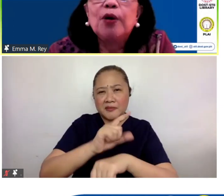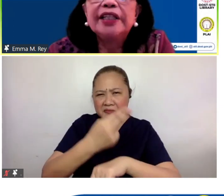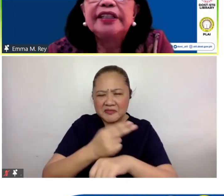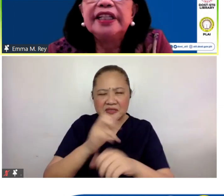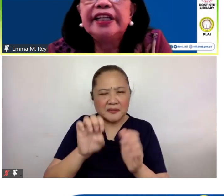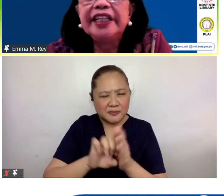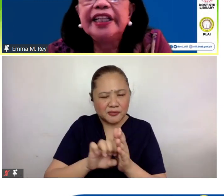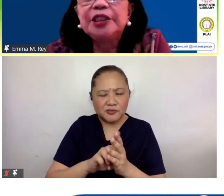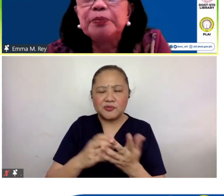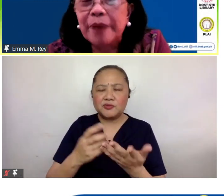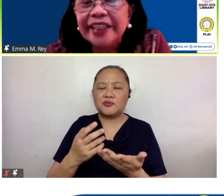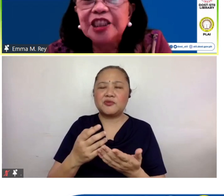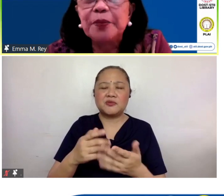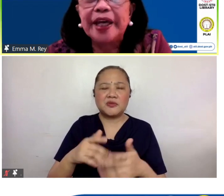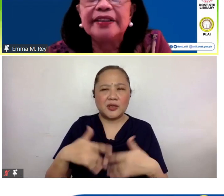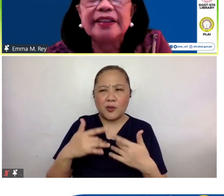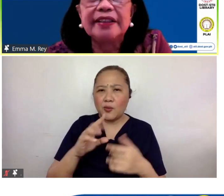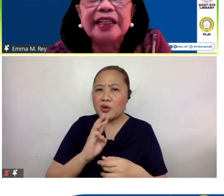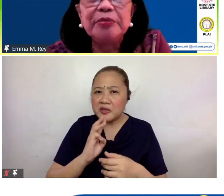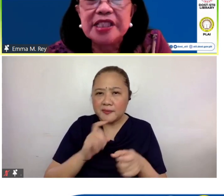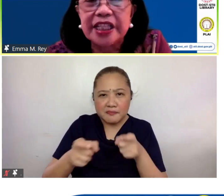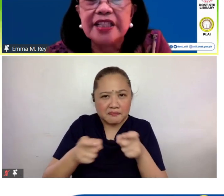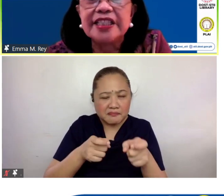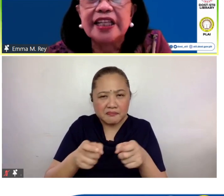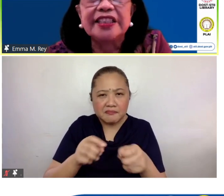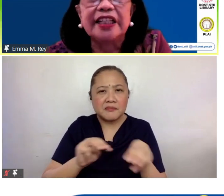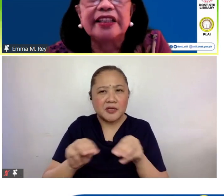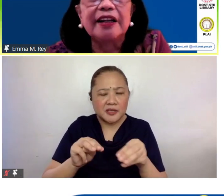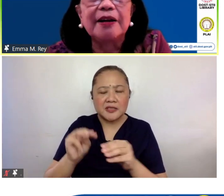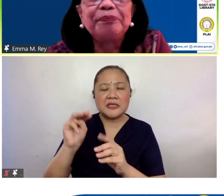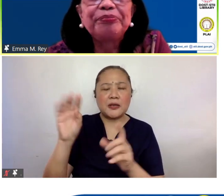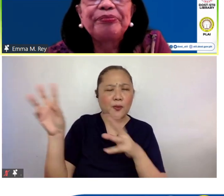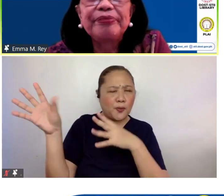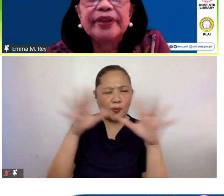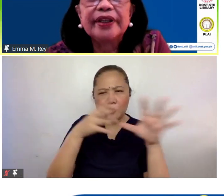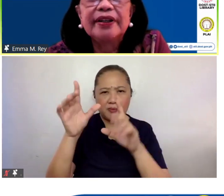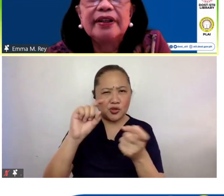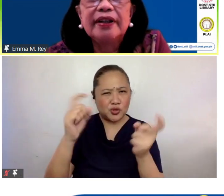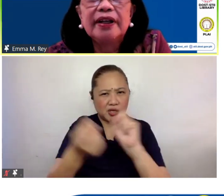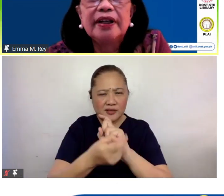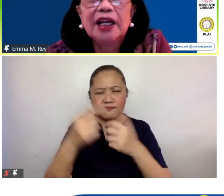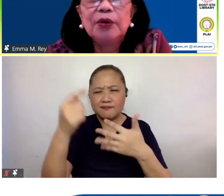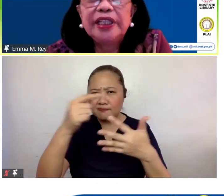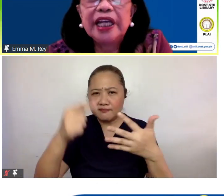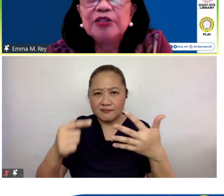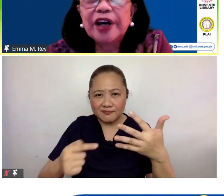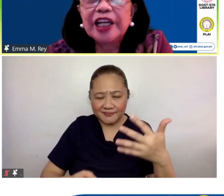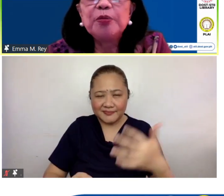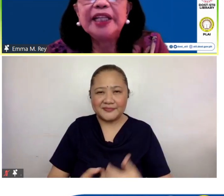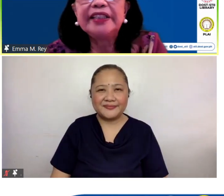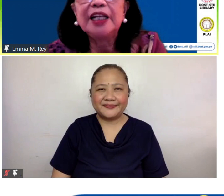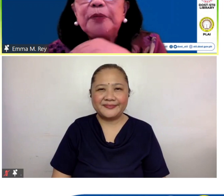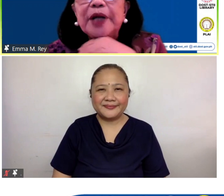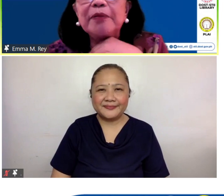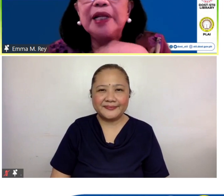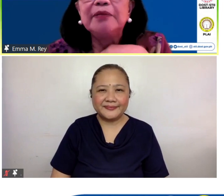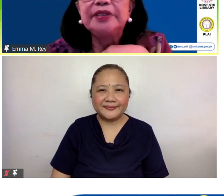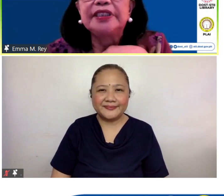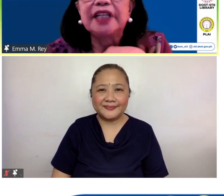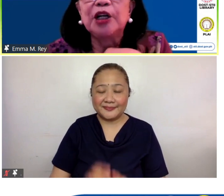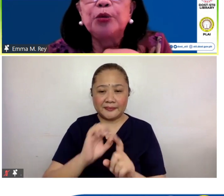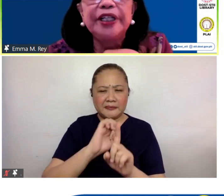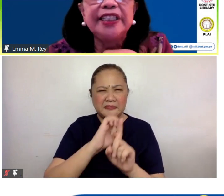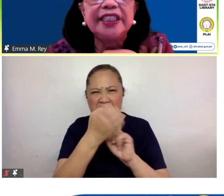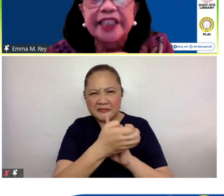water management, climate change, etc. With the environmental